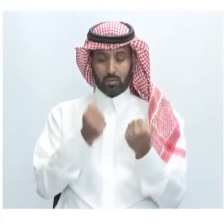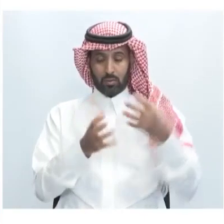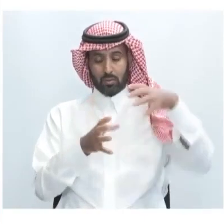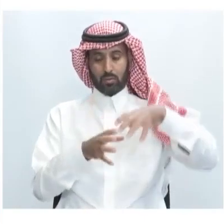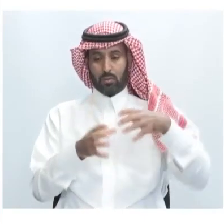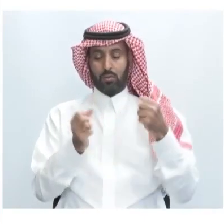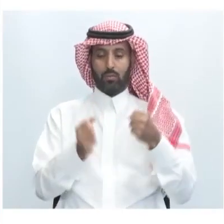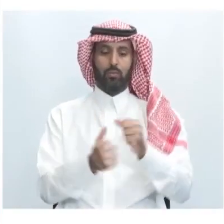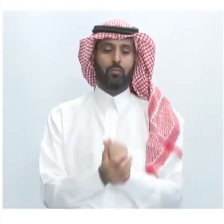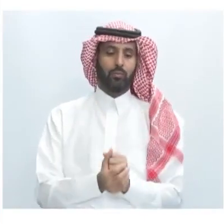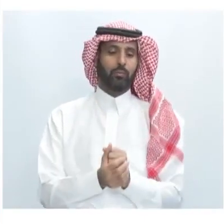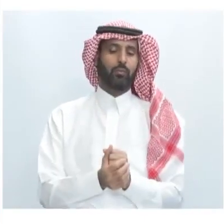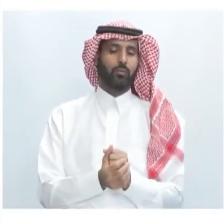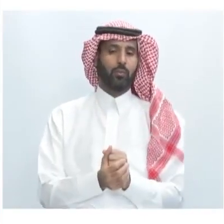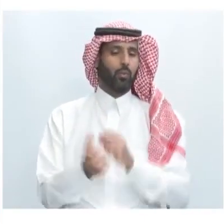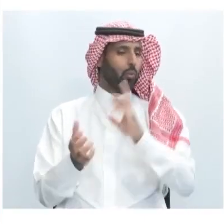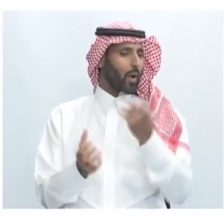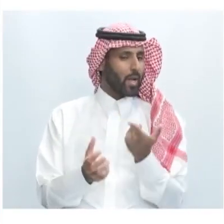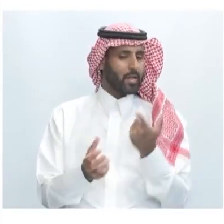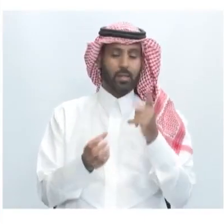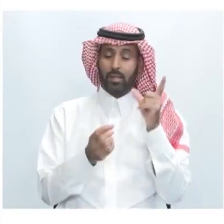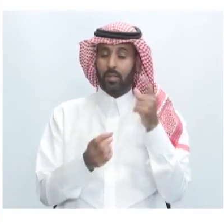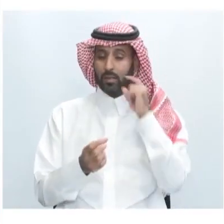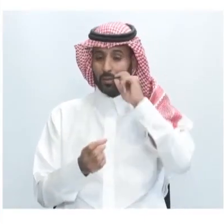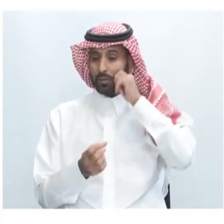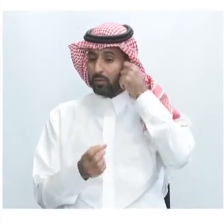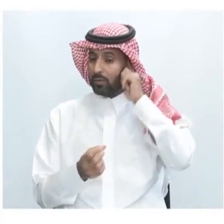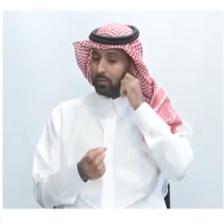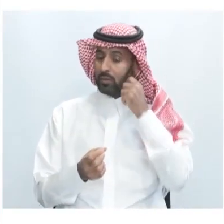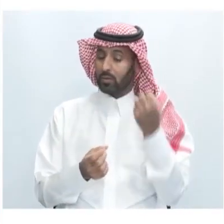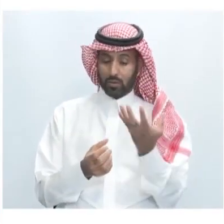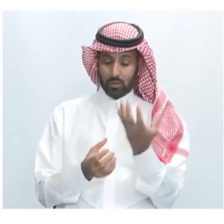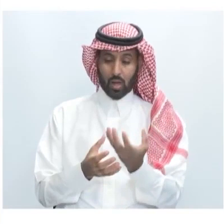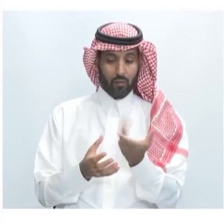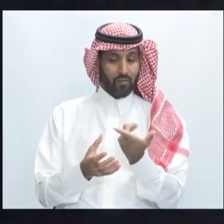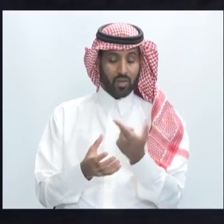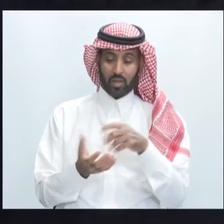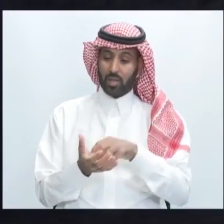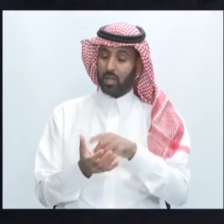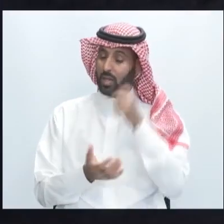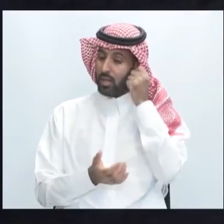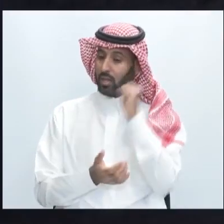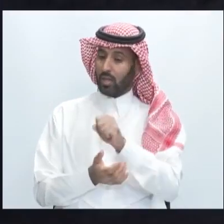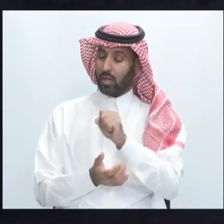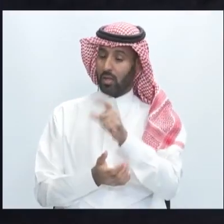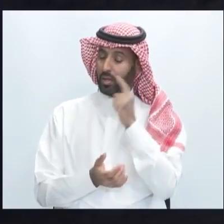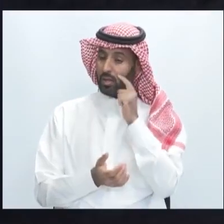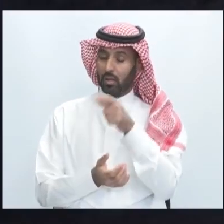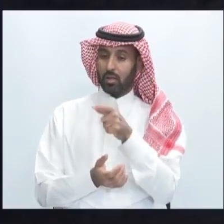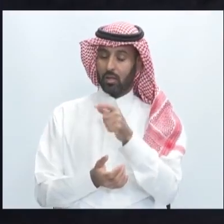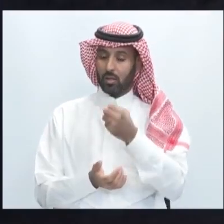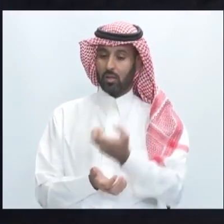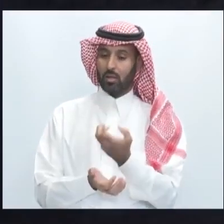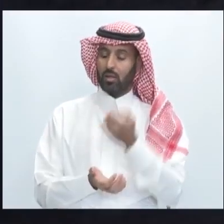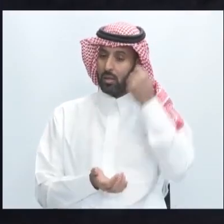can carry. So what does the woman have in her hand? Look at the picture. What does the woman have in